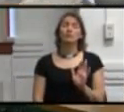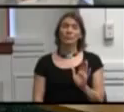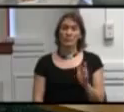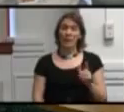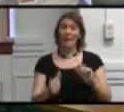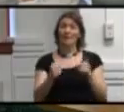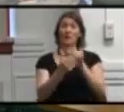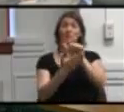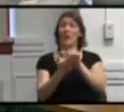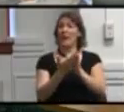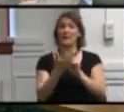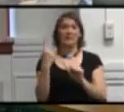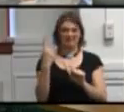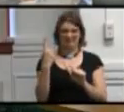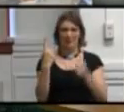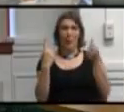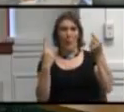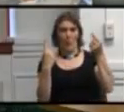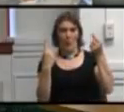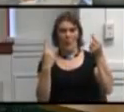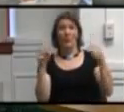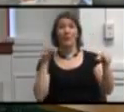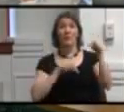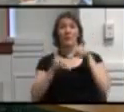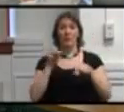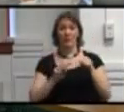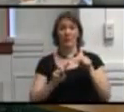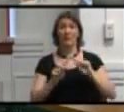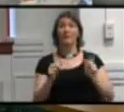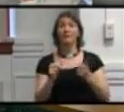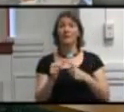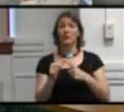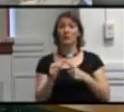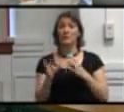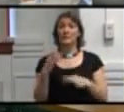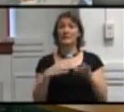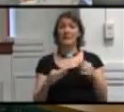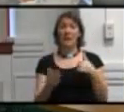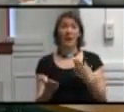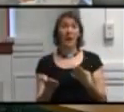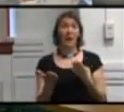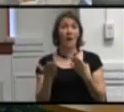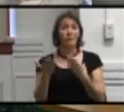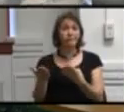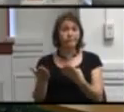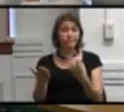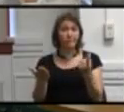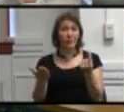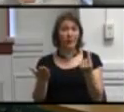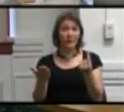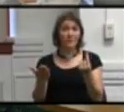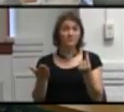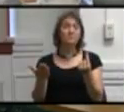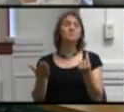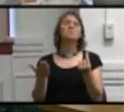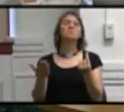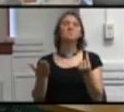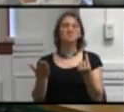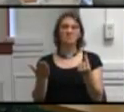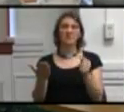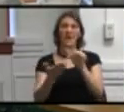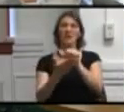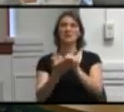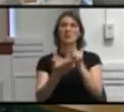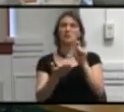first item on the agenda, I am going to recommend that we revise